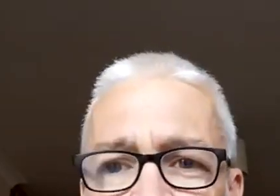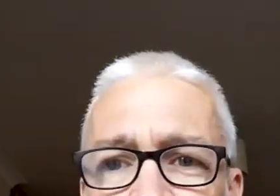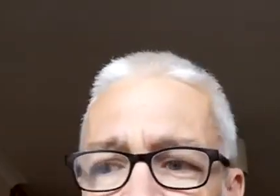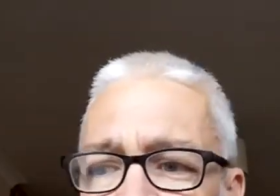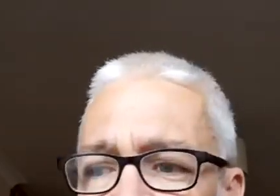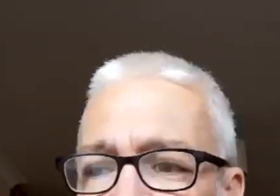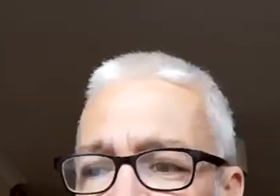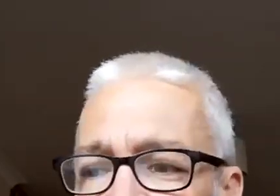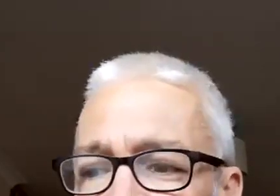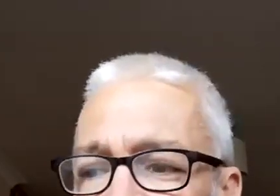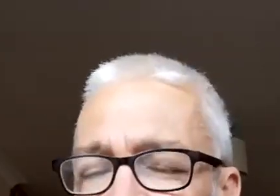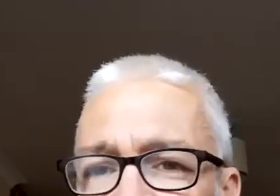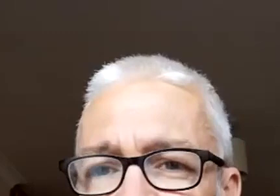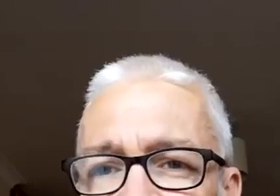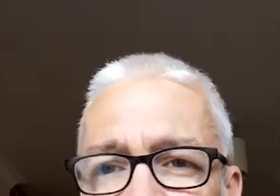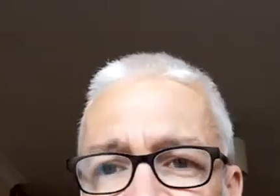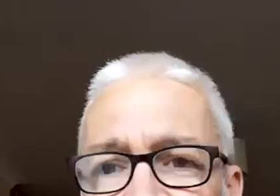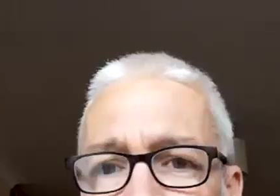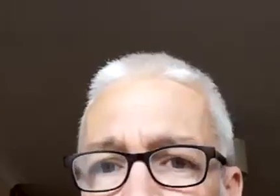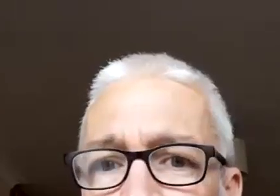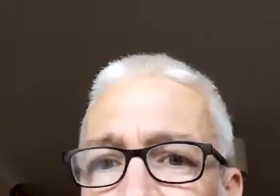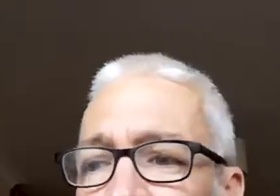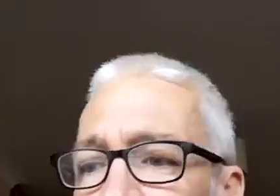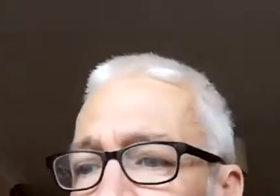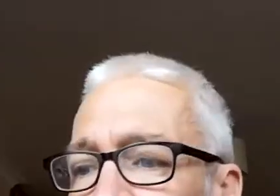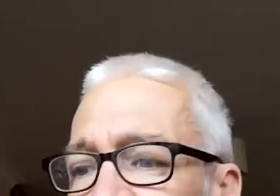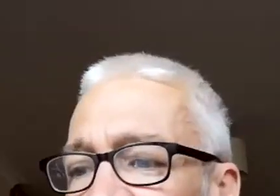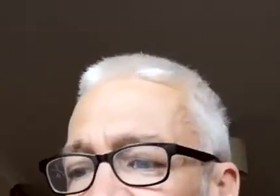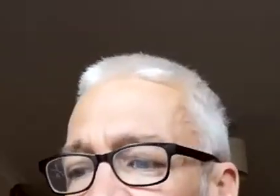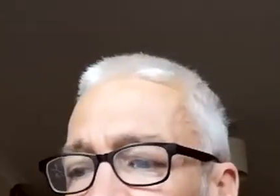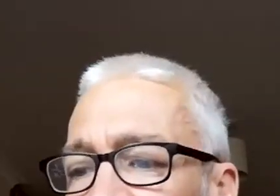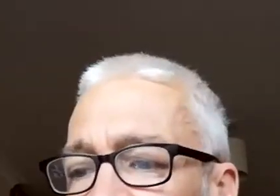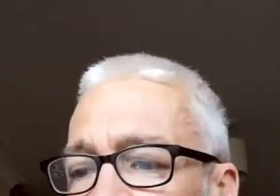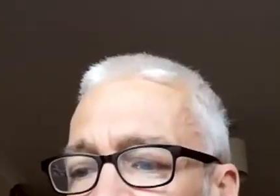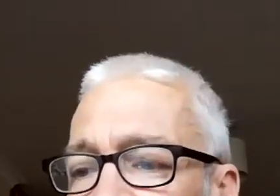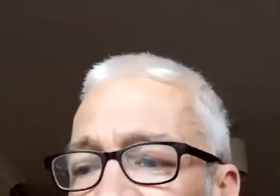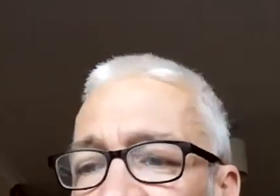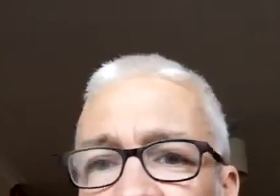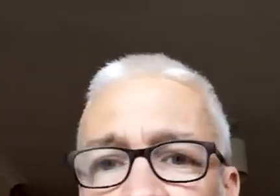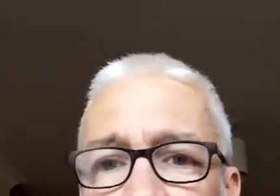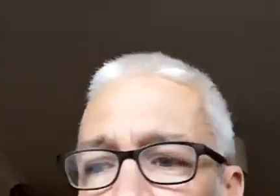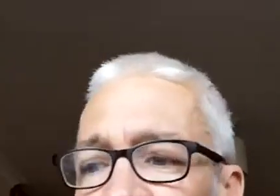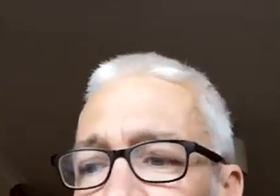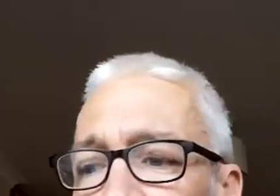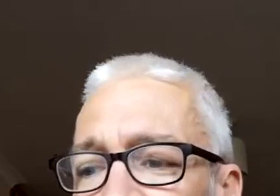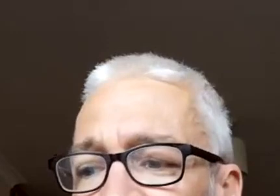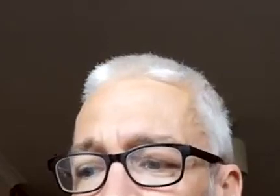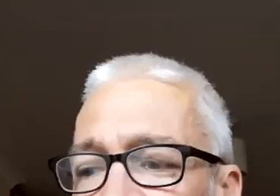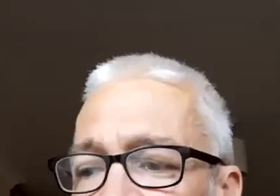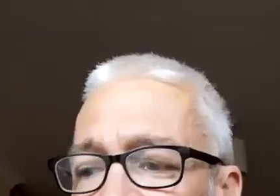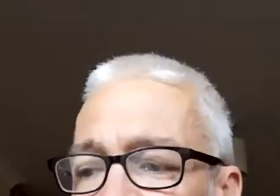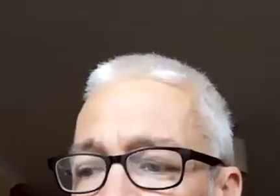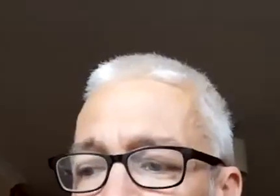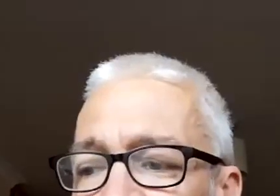system that was already in crisis. For example, prior to coronavirus, 24% of